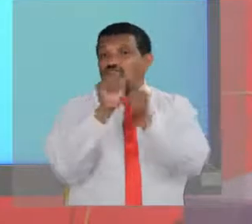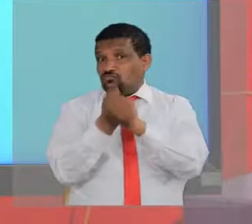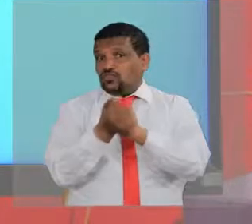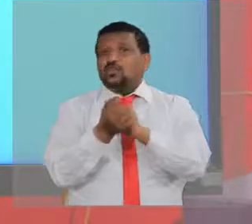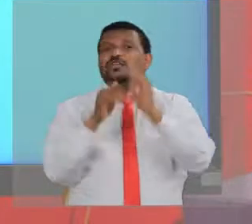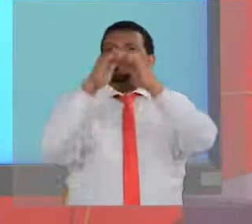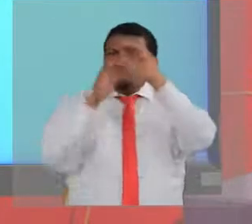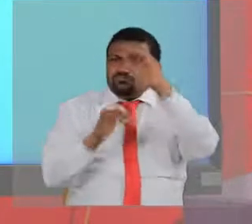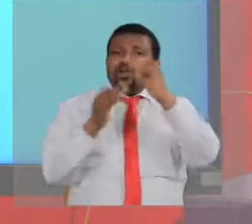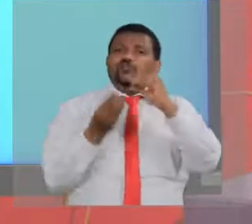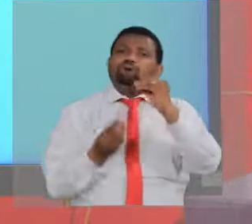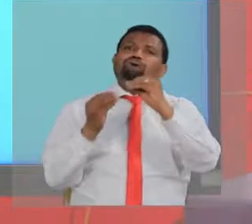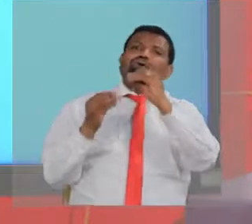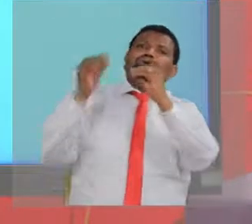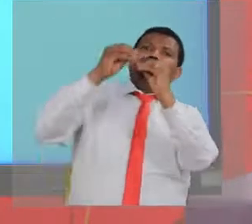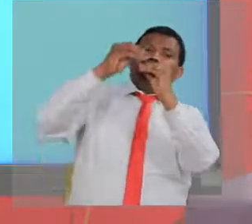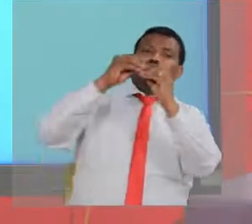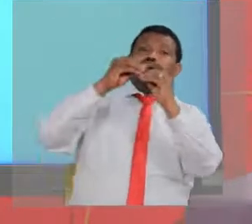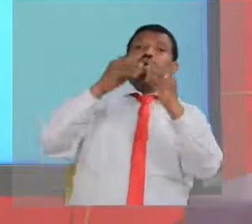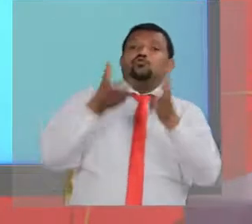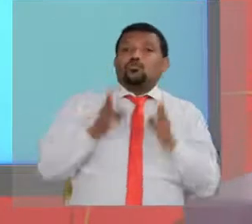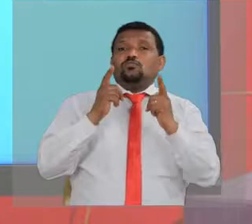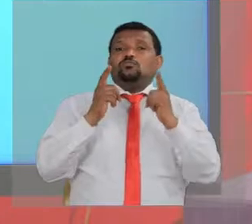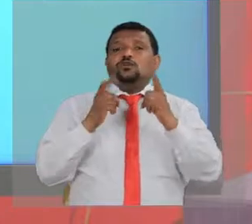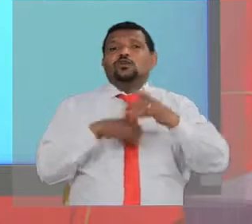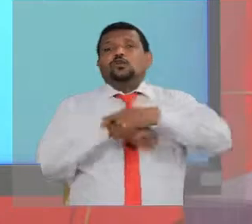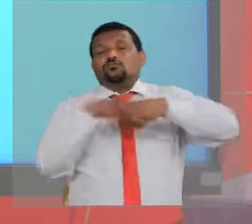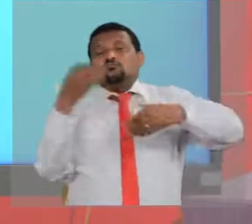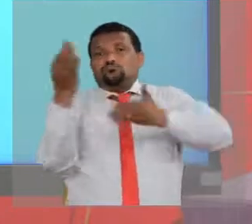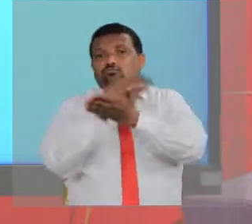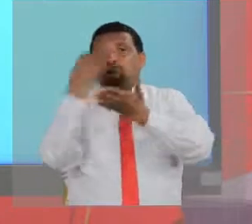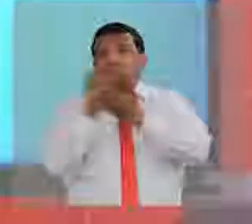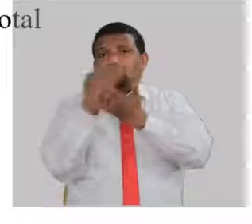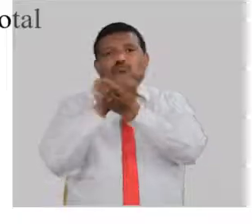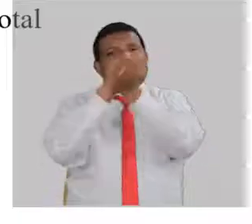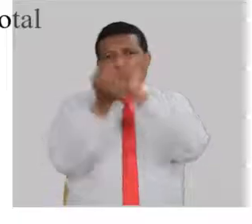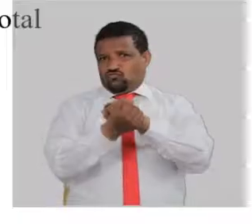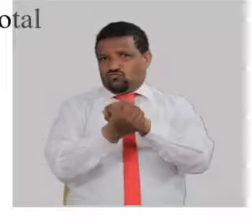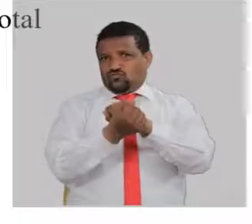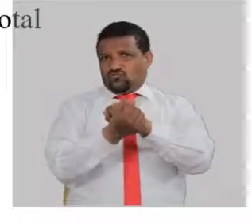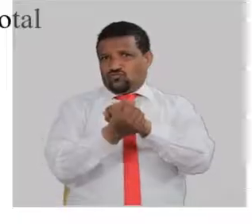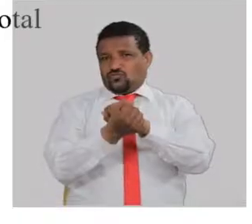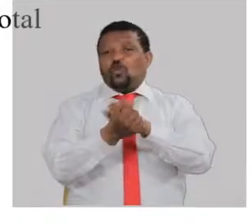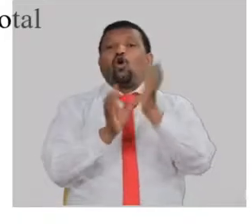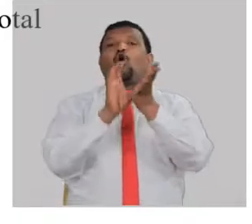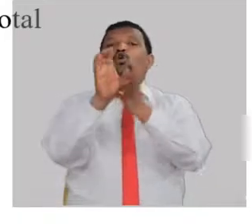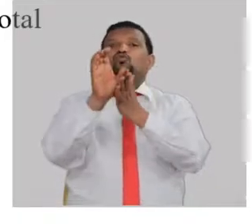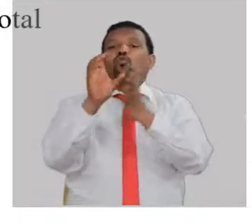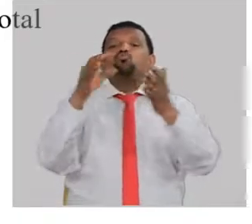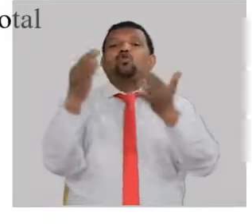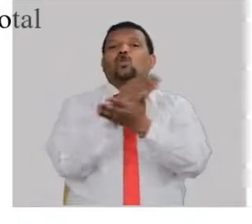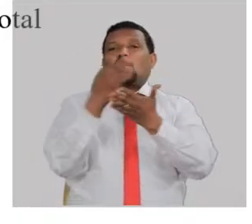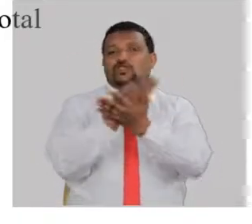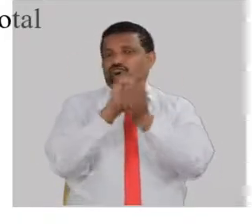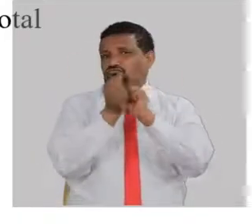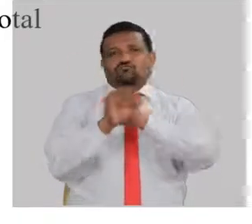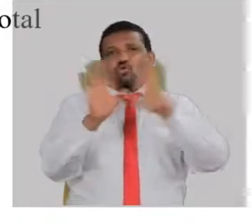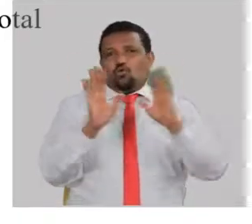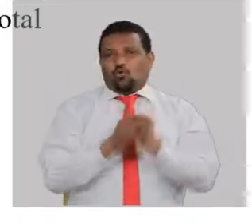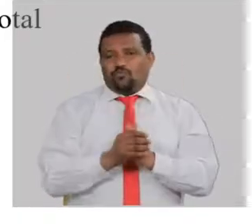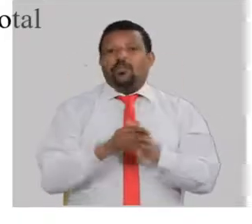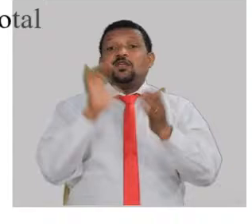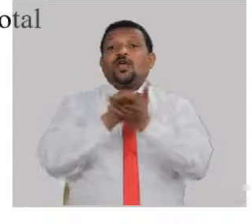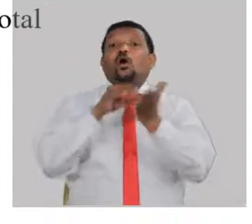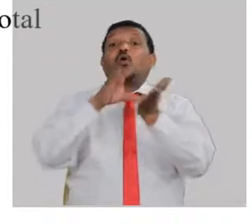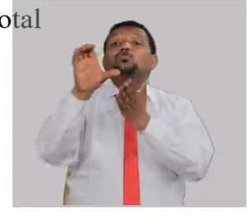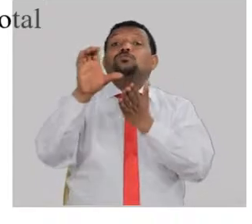or decrease in the outputs produced, if there is no change in the cost of production, that